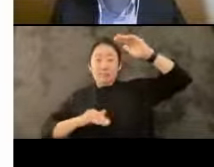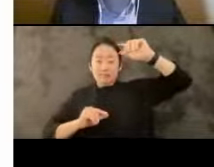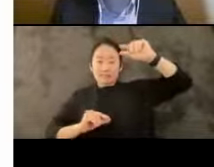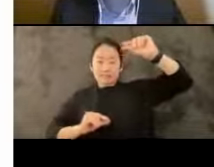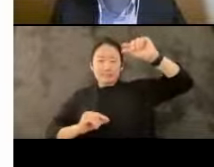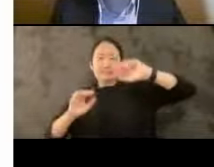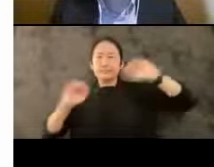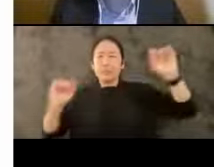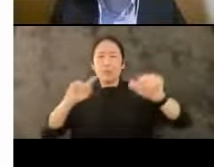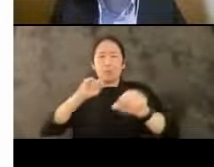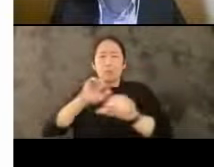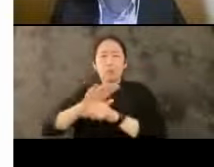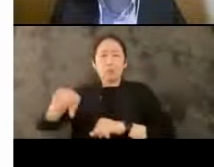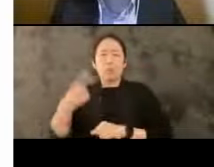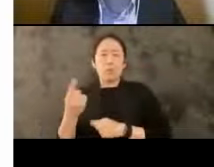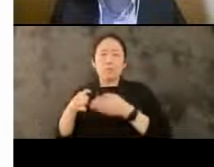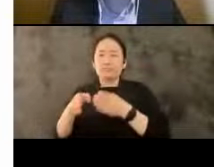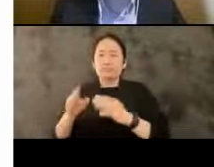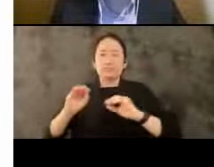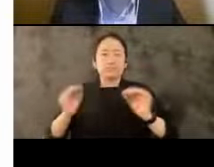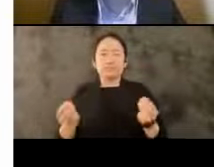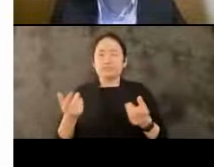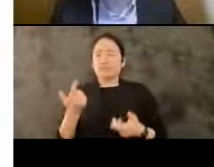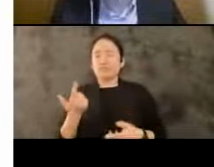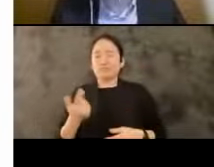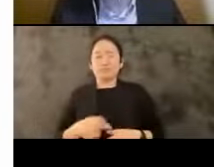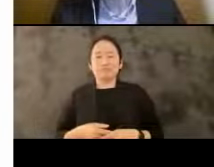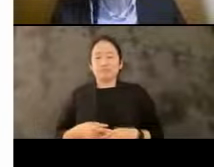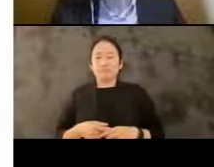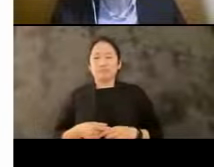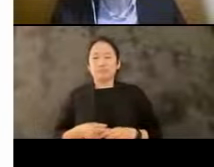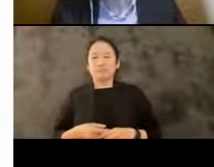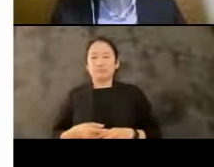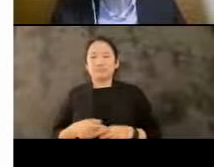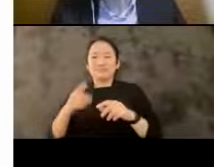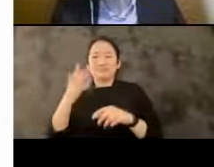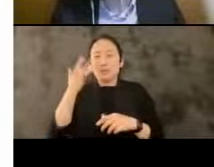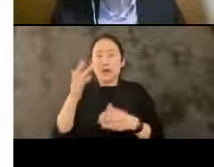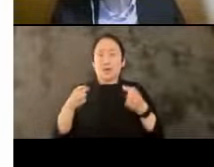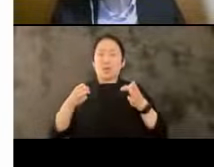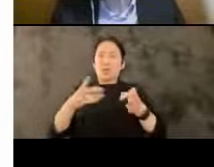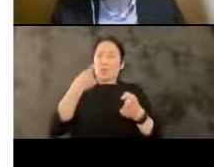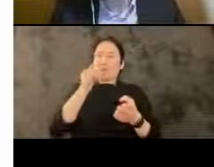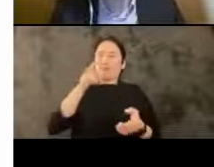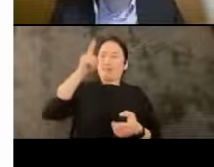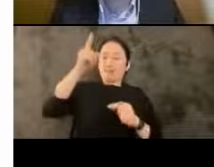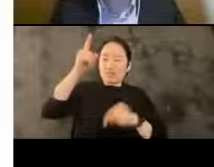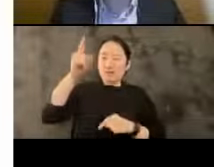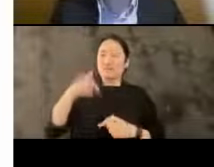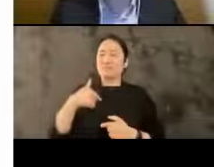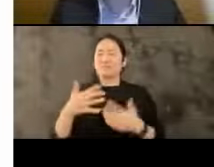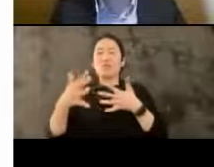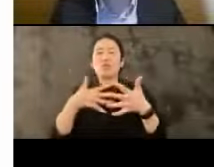lane, pretty much based on what the roadway is like in that area, and those are in that dark gray